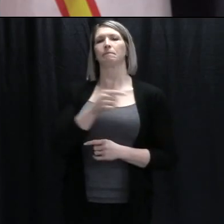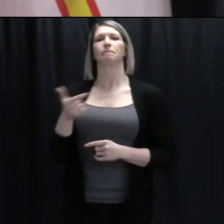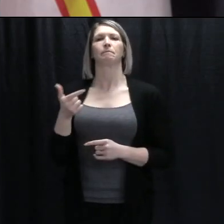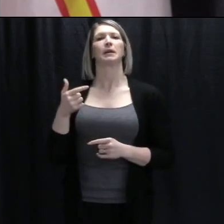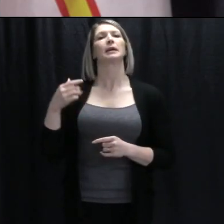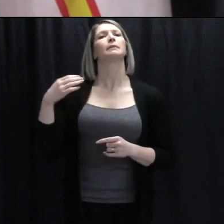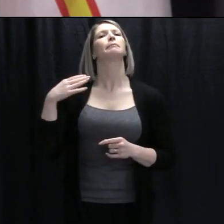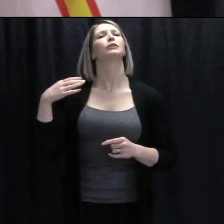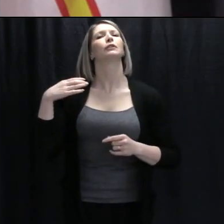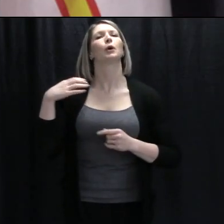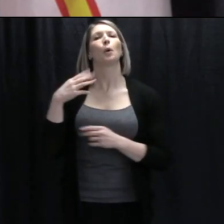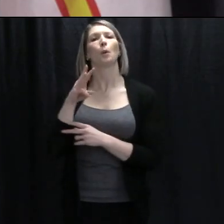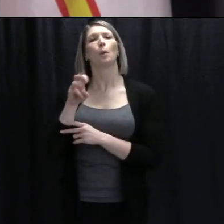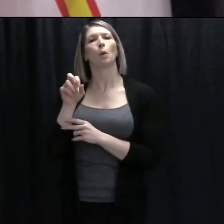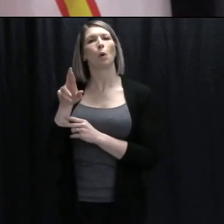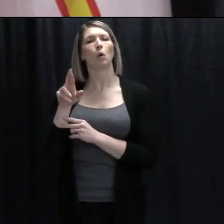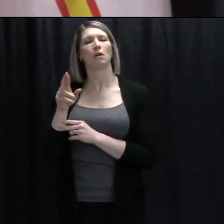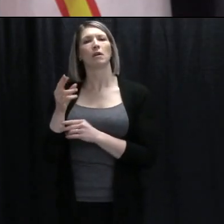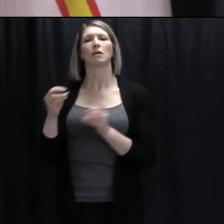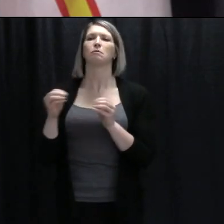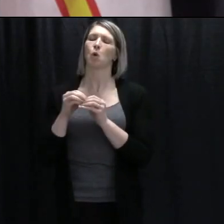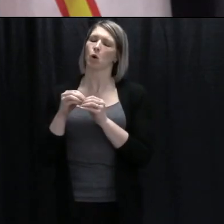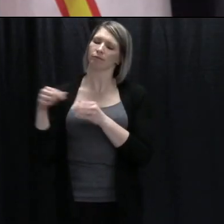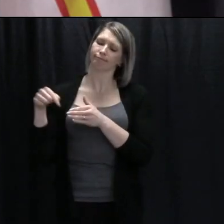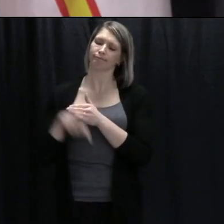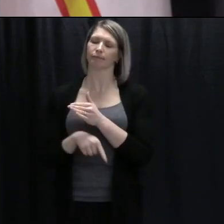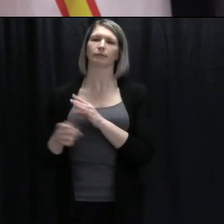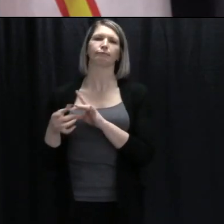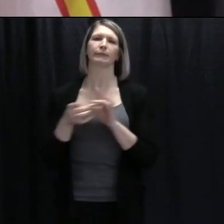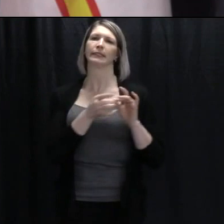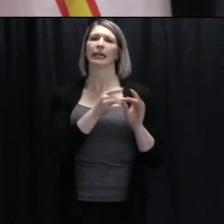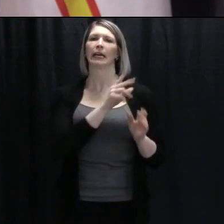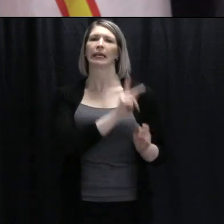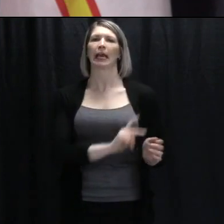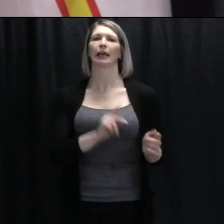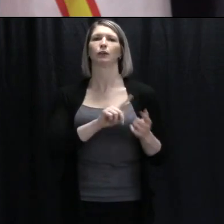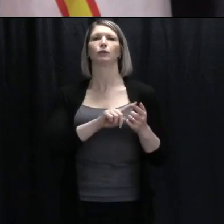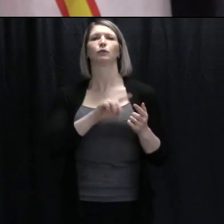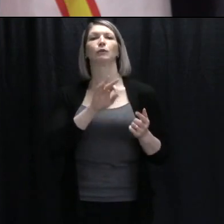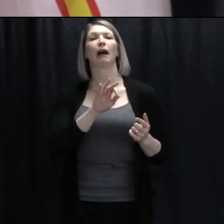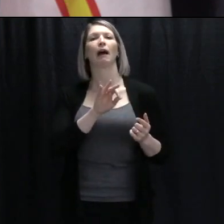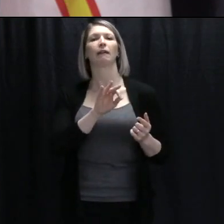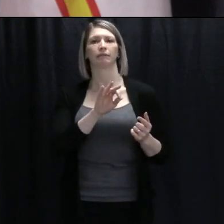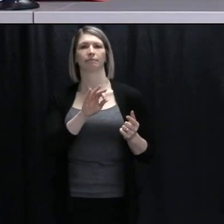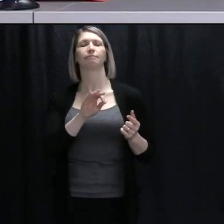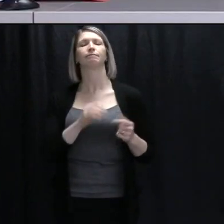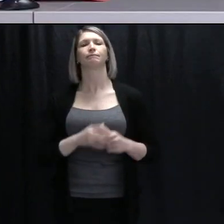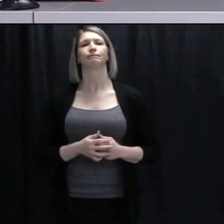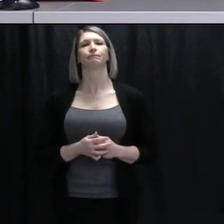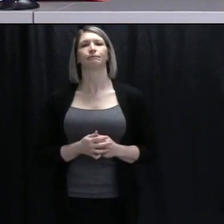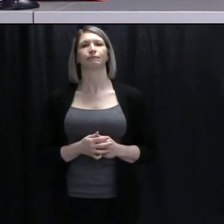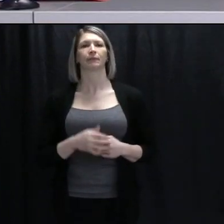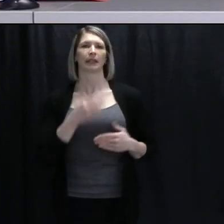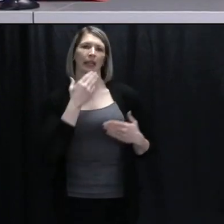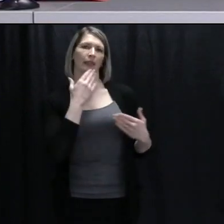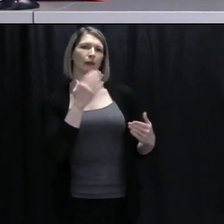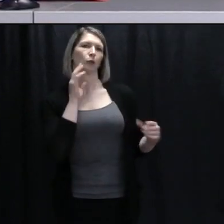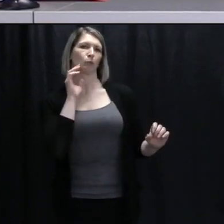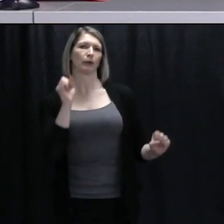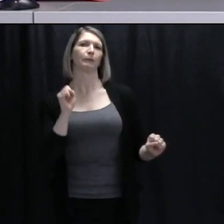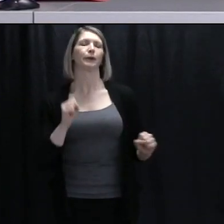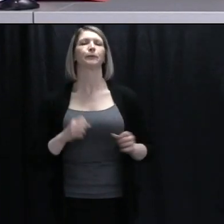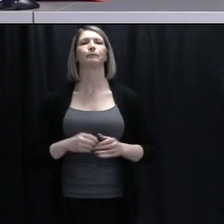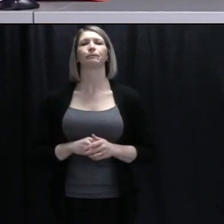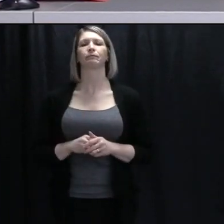War to provide some further information on the K-12 system this year. Thank you, Premier.